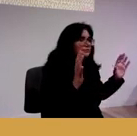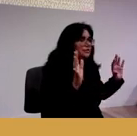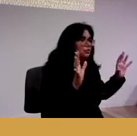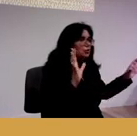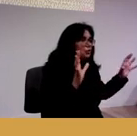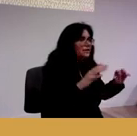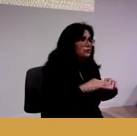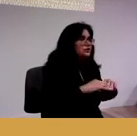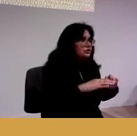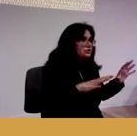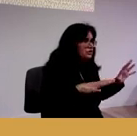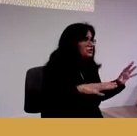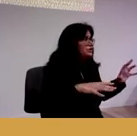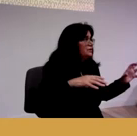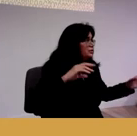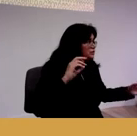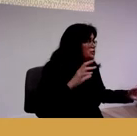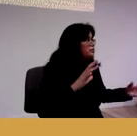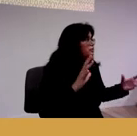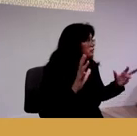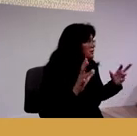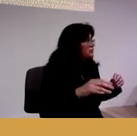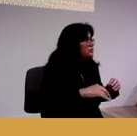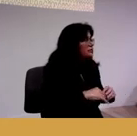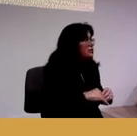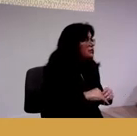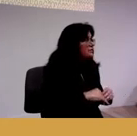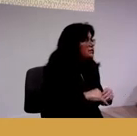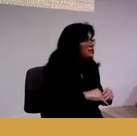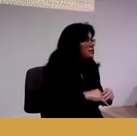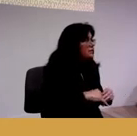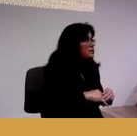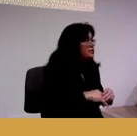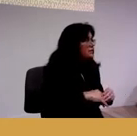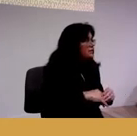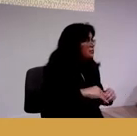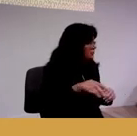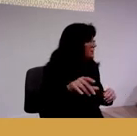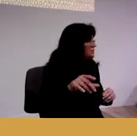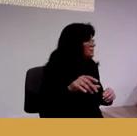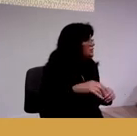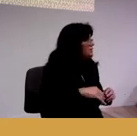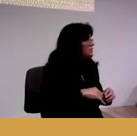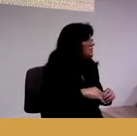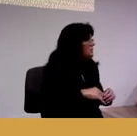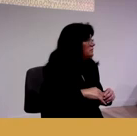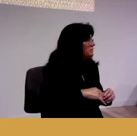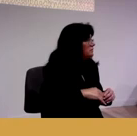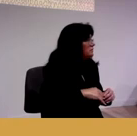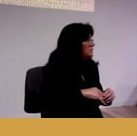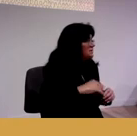know, you look at that Christian tradition and we're servants of Christ and all of that kind of thing. But she actually was their